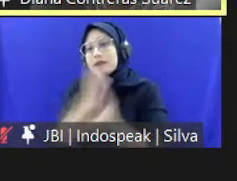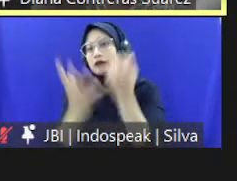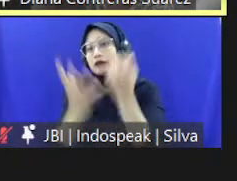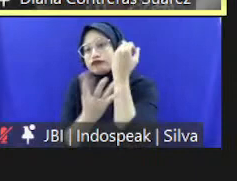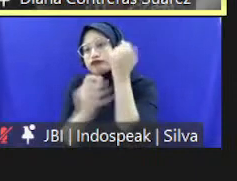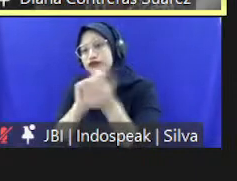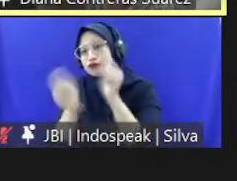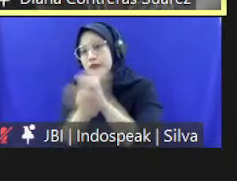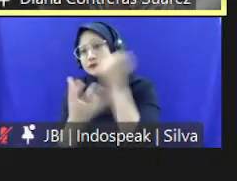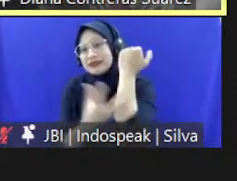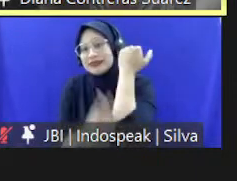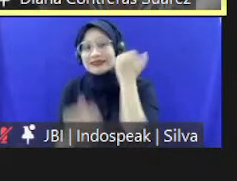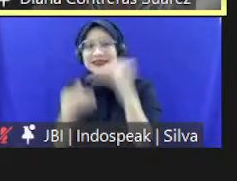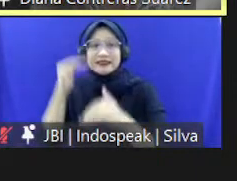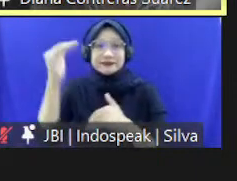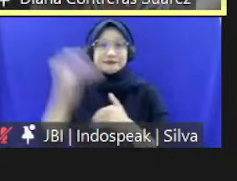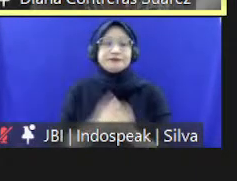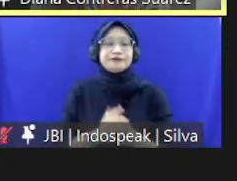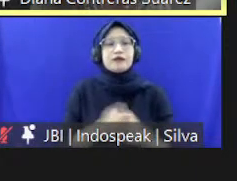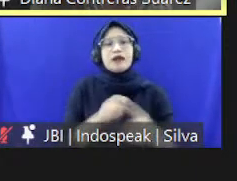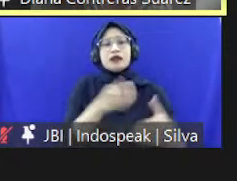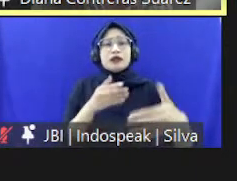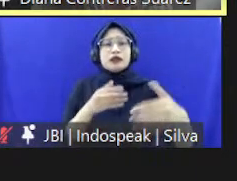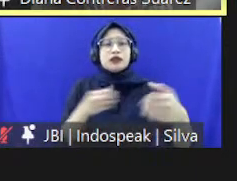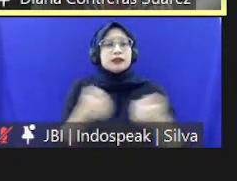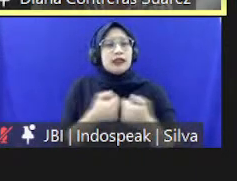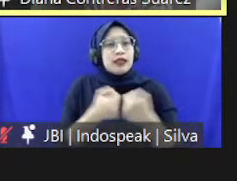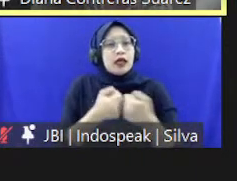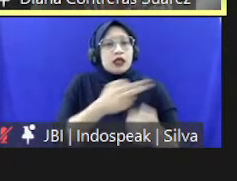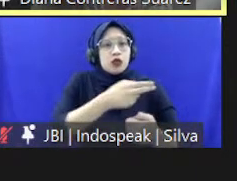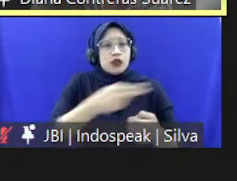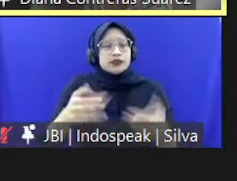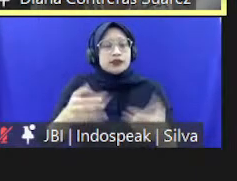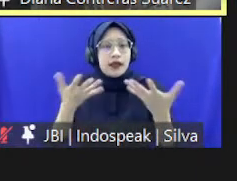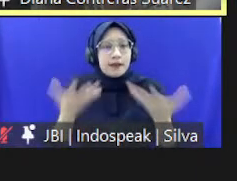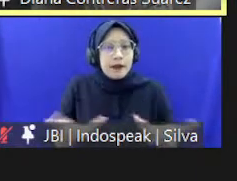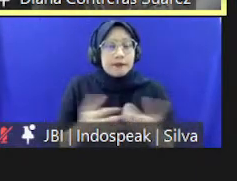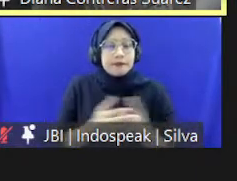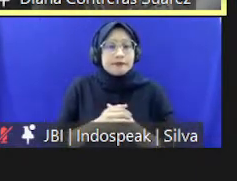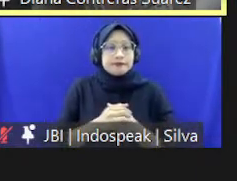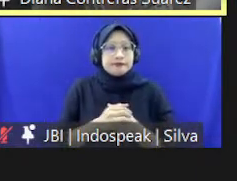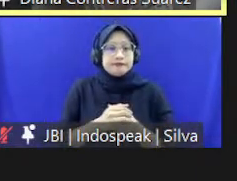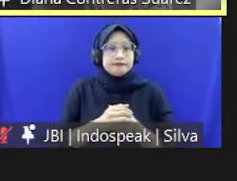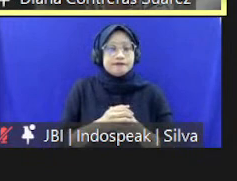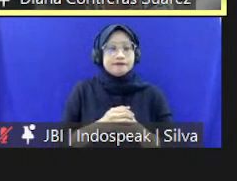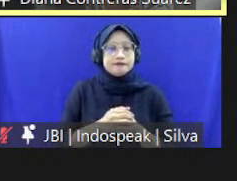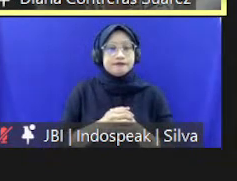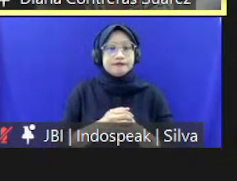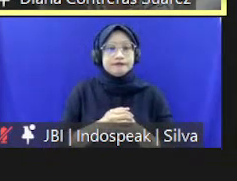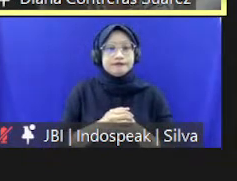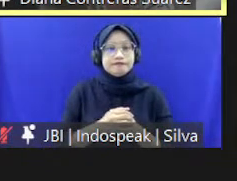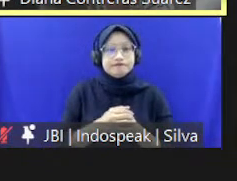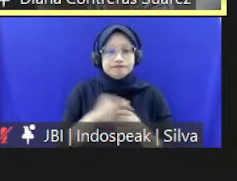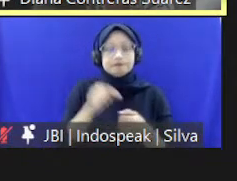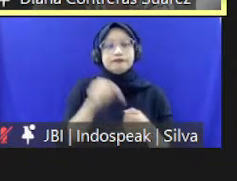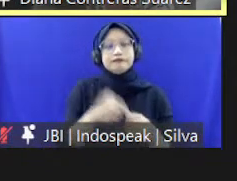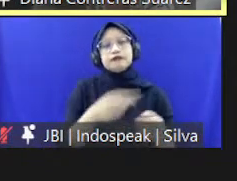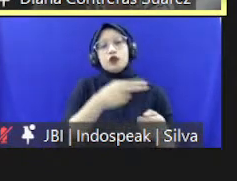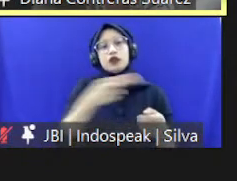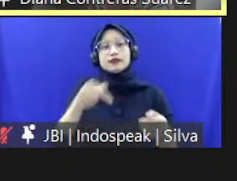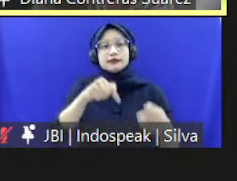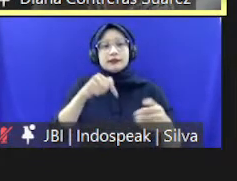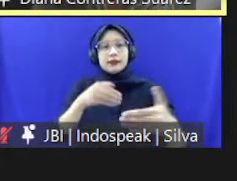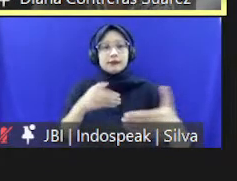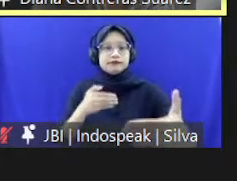challenges for Indonesia and the opportunities for Indonesia. Thus, as it's moving towards implementing the law number 8 of